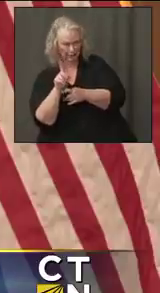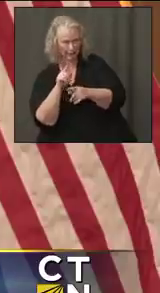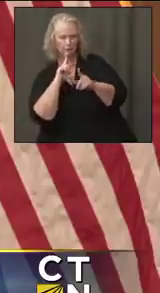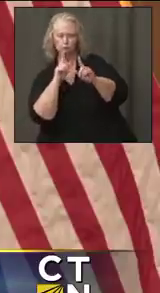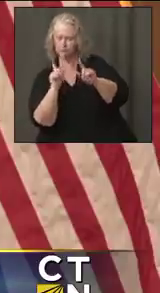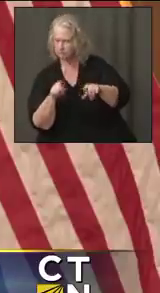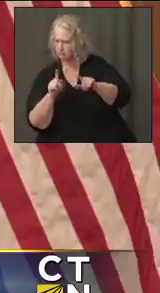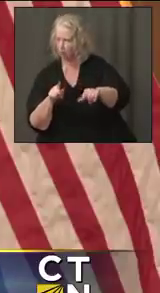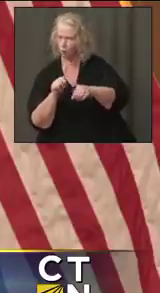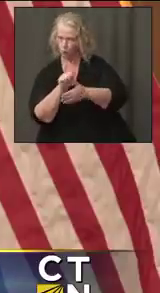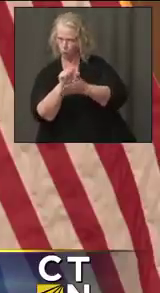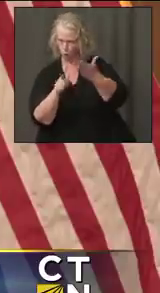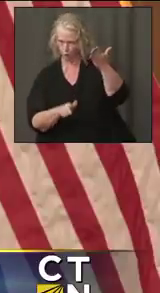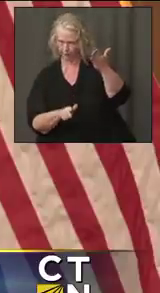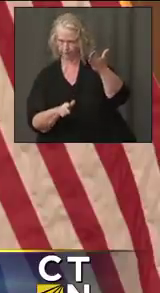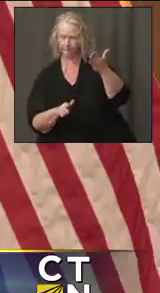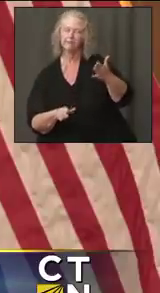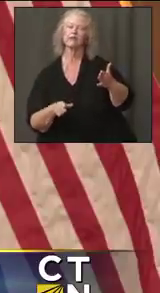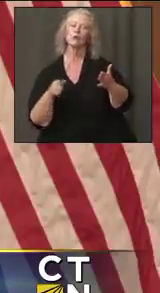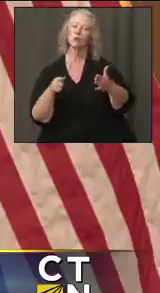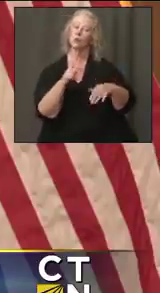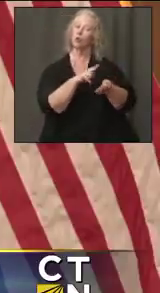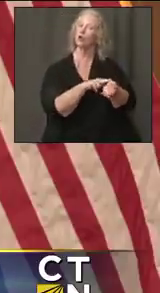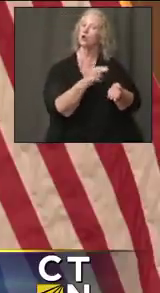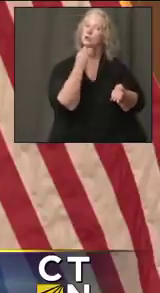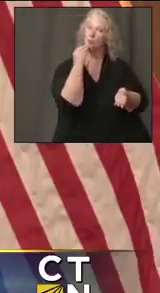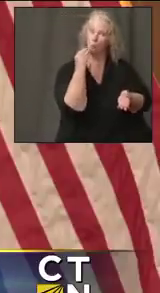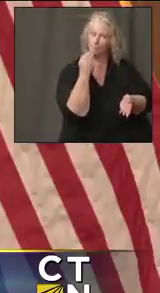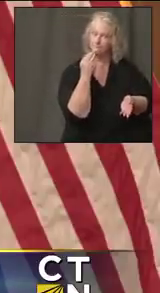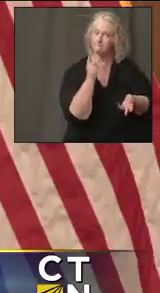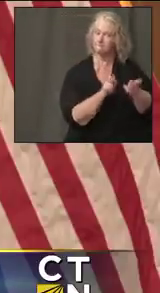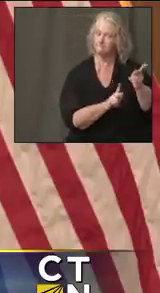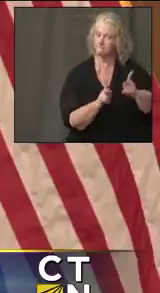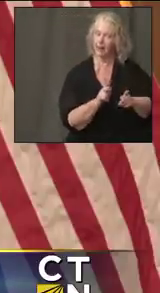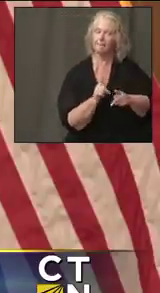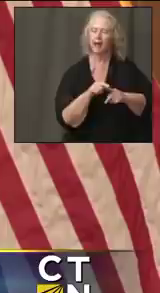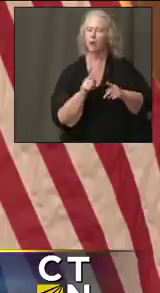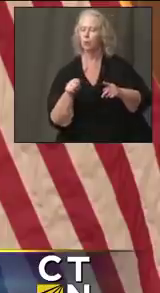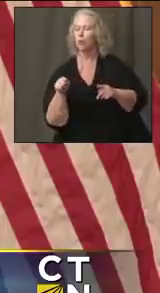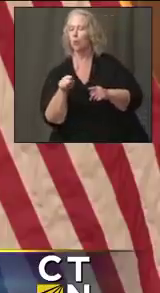answers to, not only to the nursing home providers, but also to